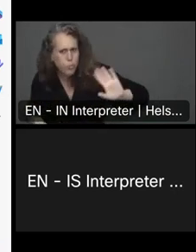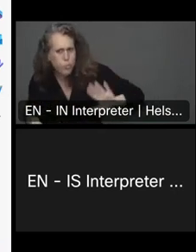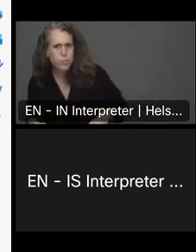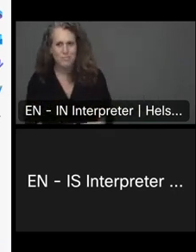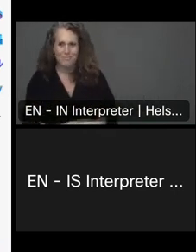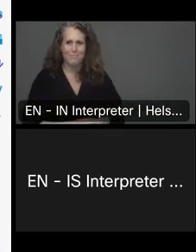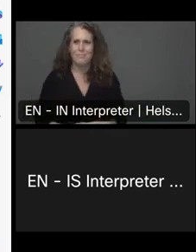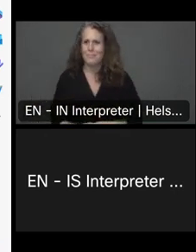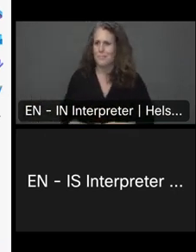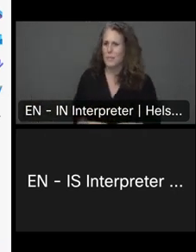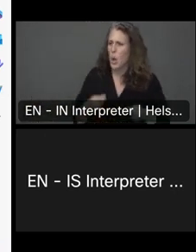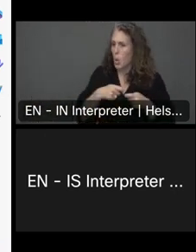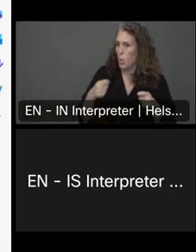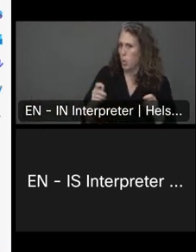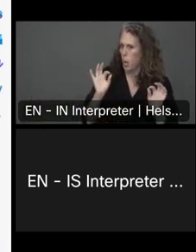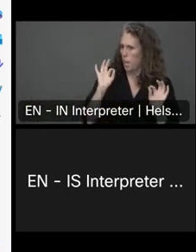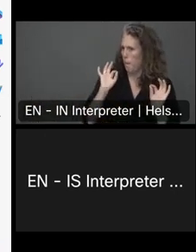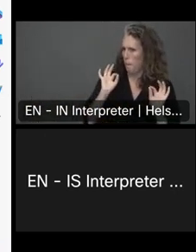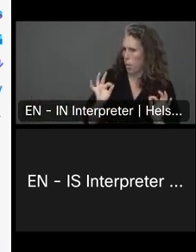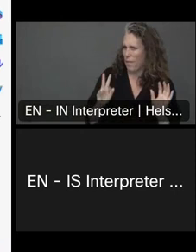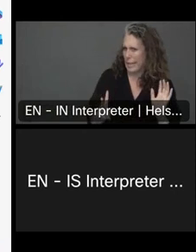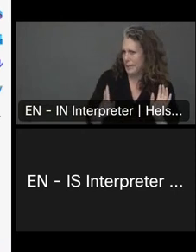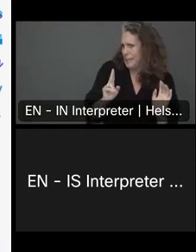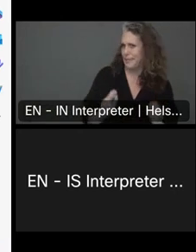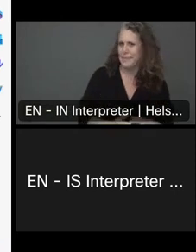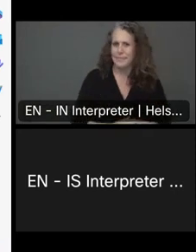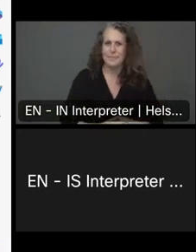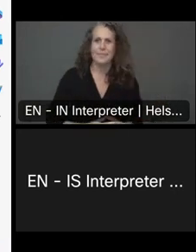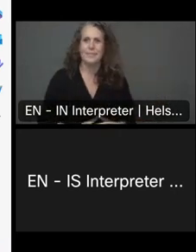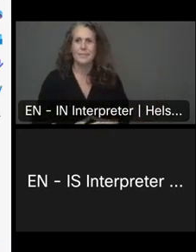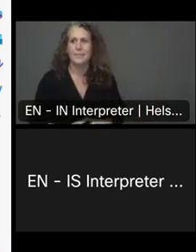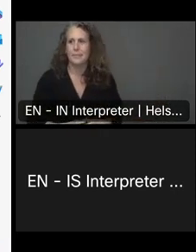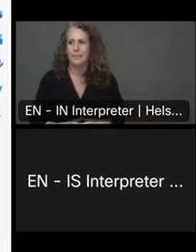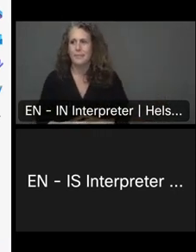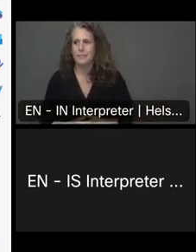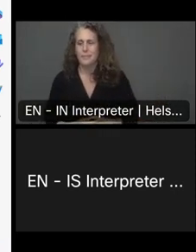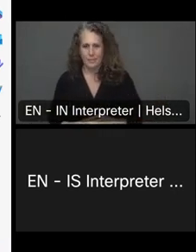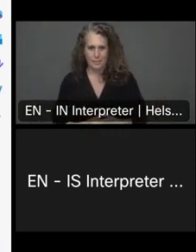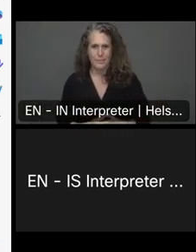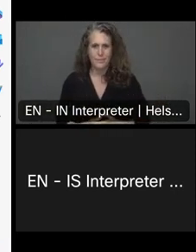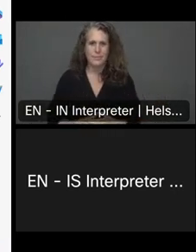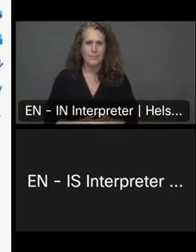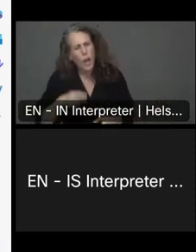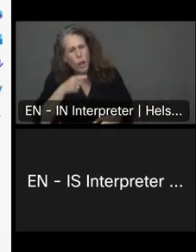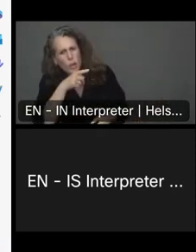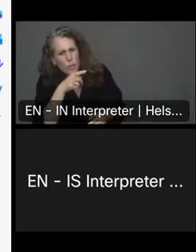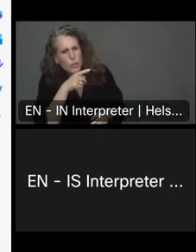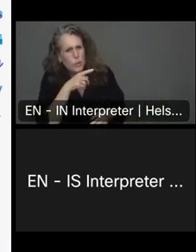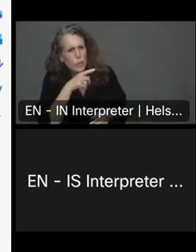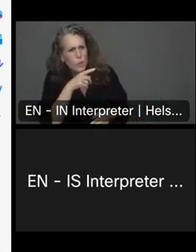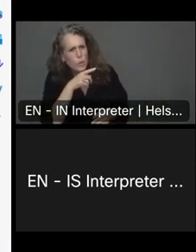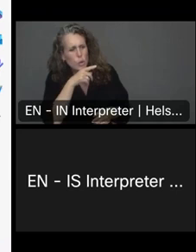enough. Yeah, that's for sure, just long enough. So, Mike, you set up this tug of